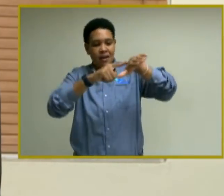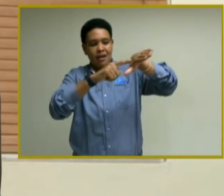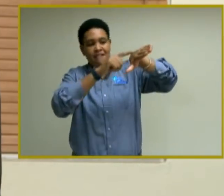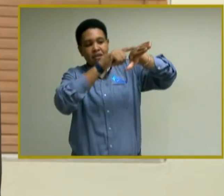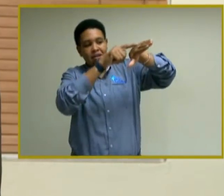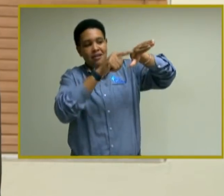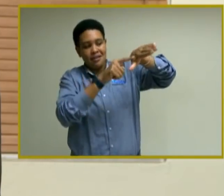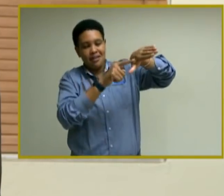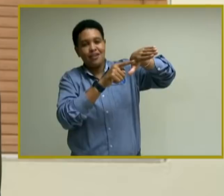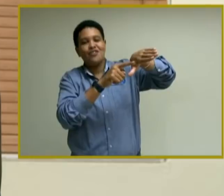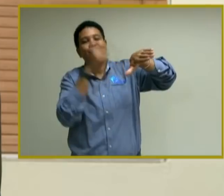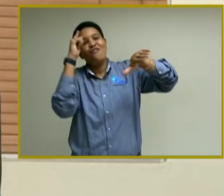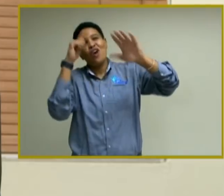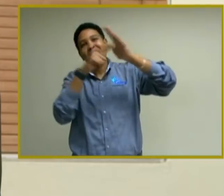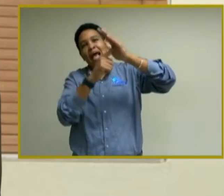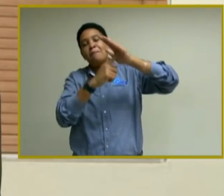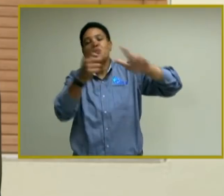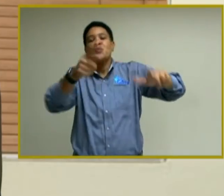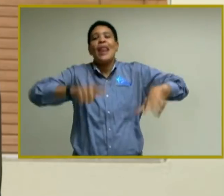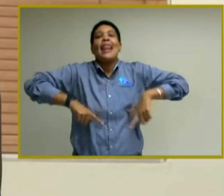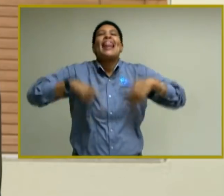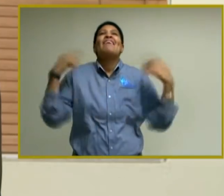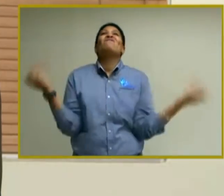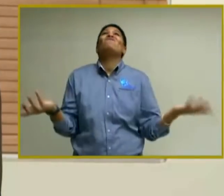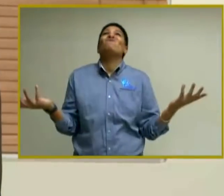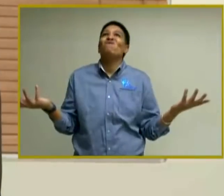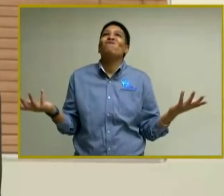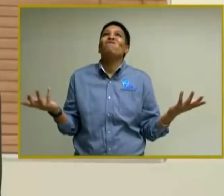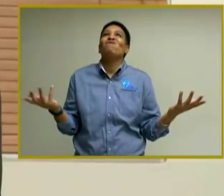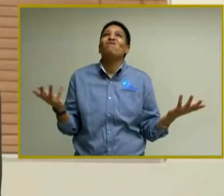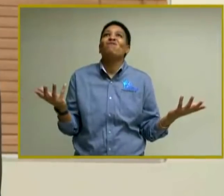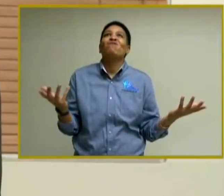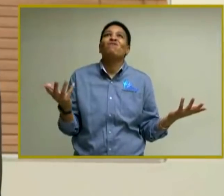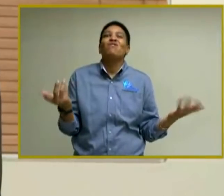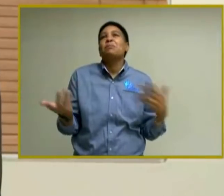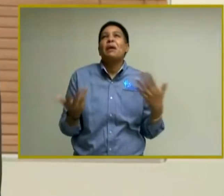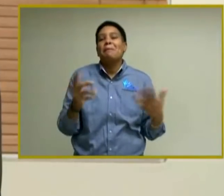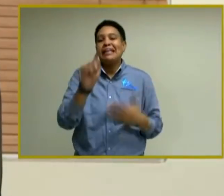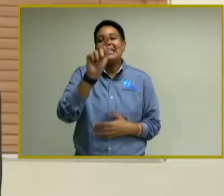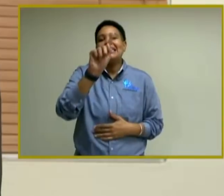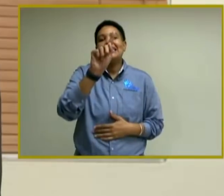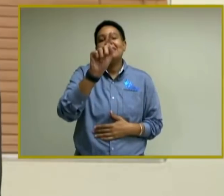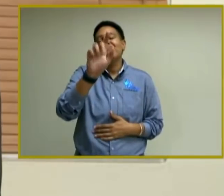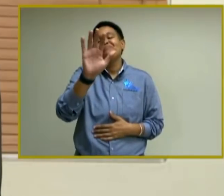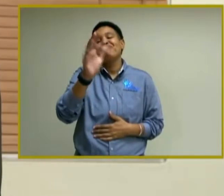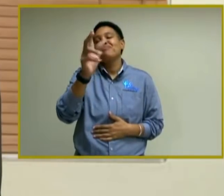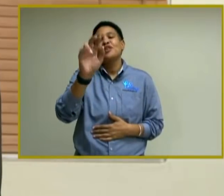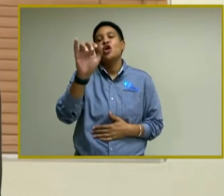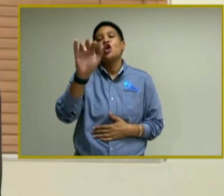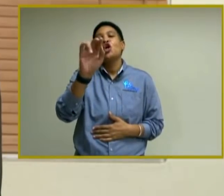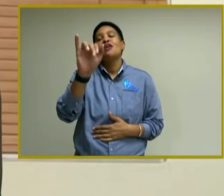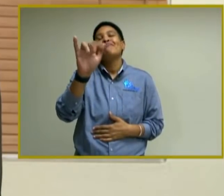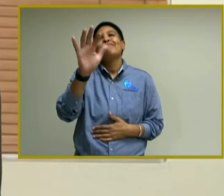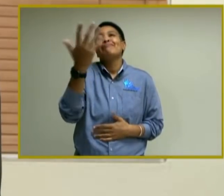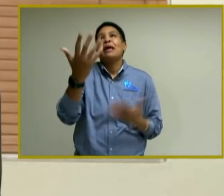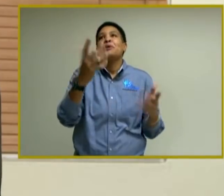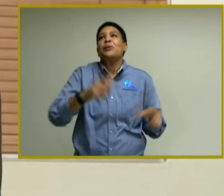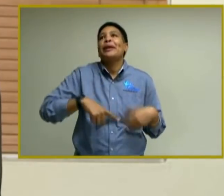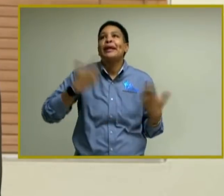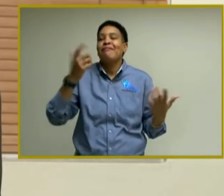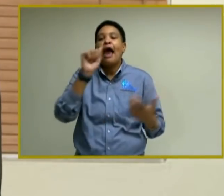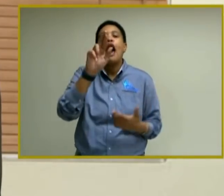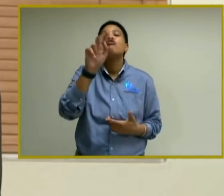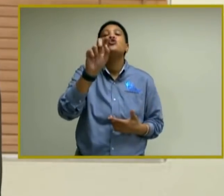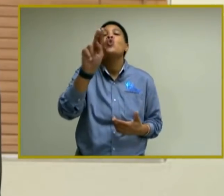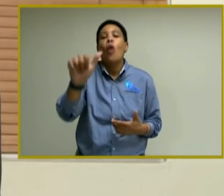country. So while I understand that different persons would want to be looking for a way to see how